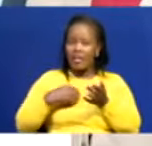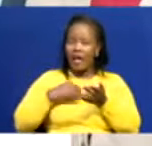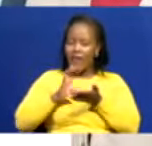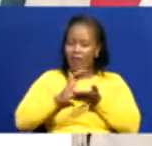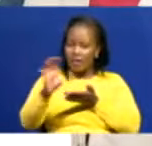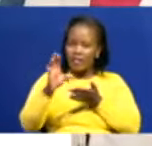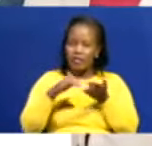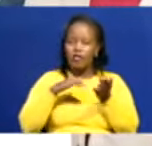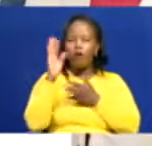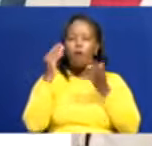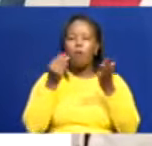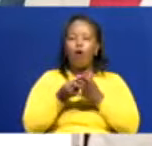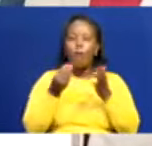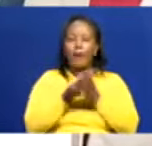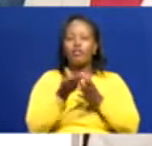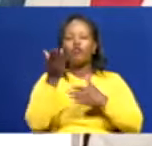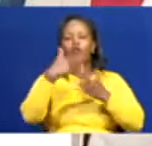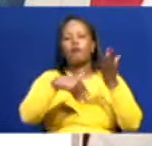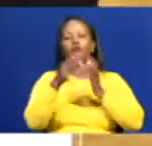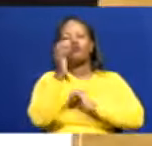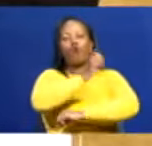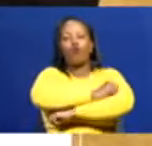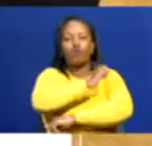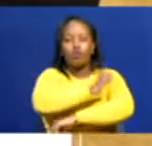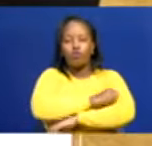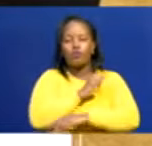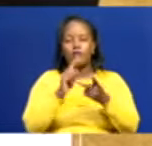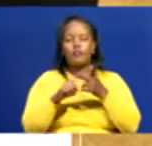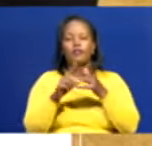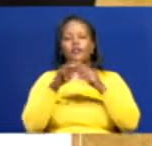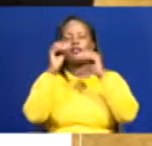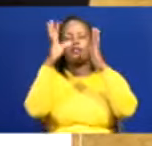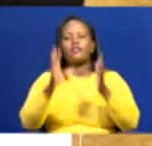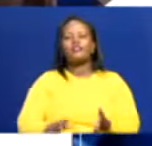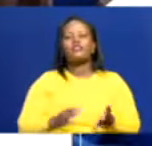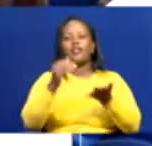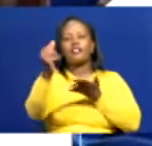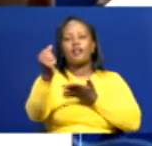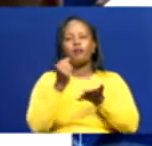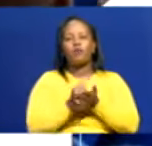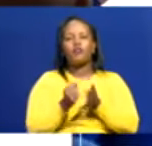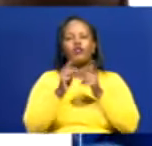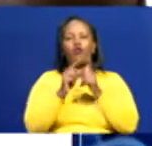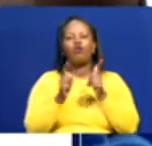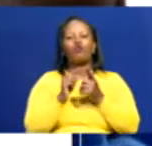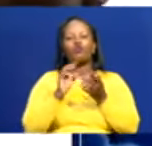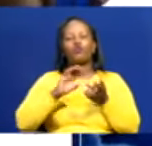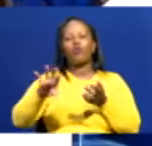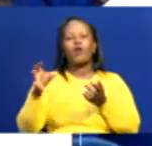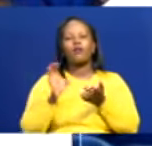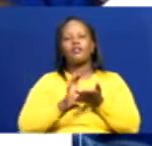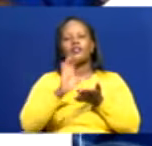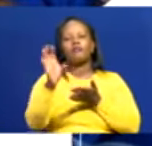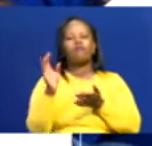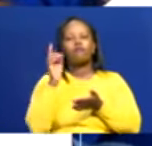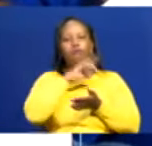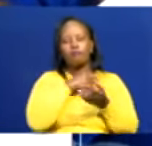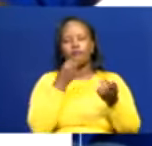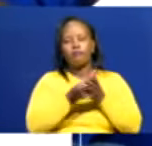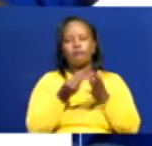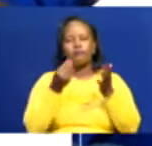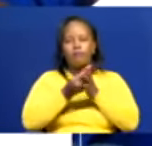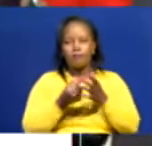resources towards construction of schools, employment of teachers, as well as disbursed funds to counties. Nimeweka pesa